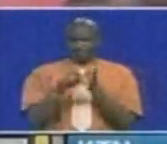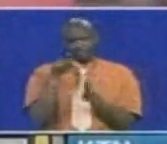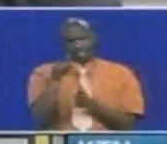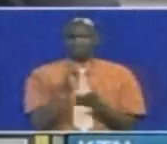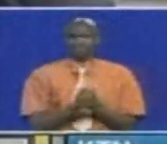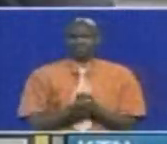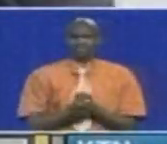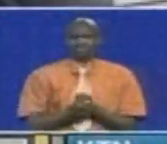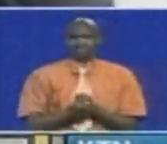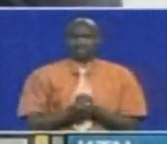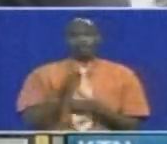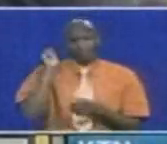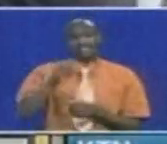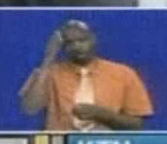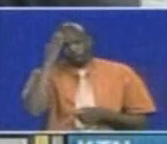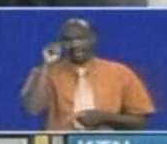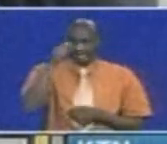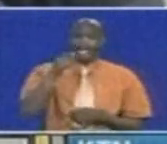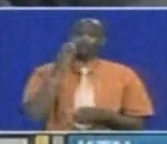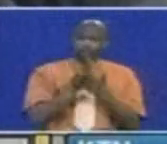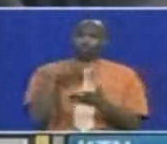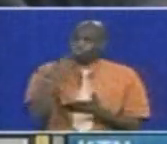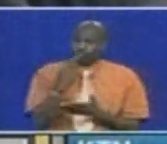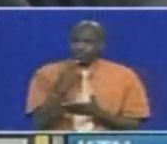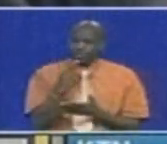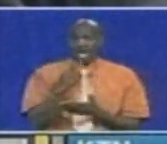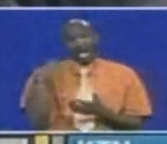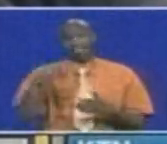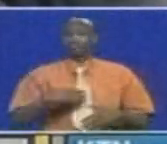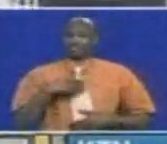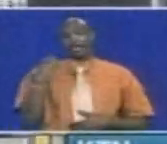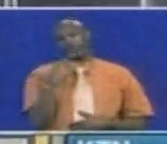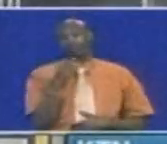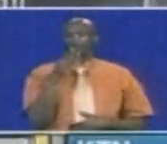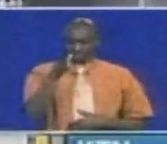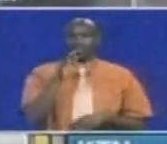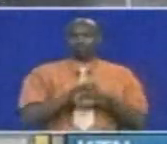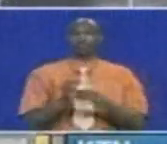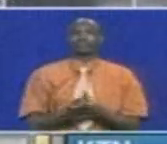security details. Ndio tujue wa Kenya halisi ni kina nani na wageni ndio wakina nani.